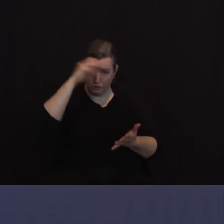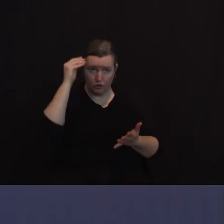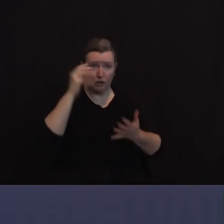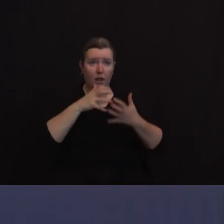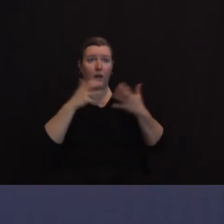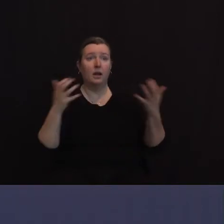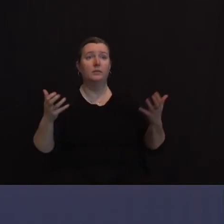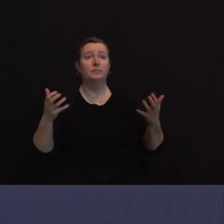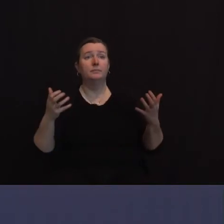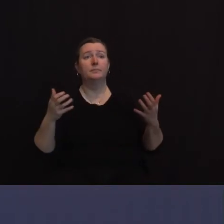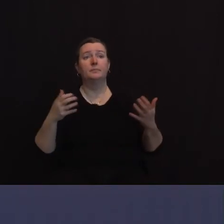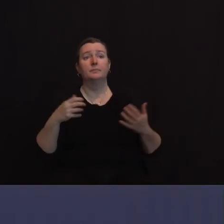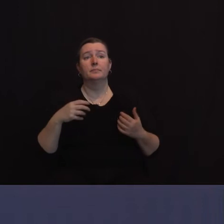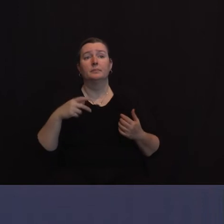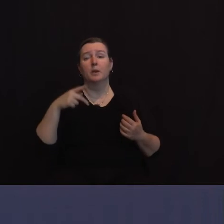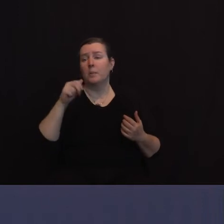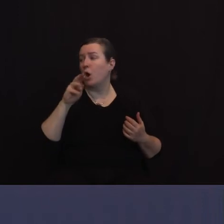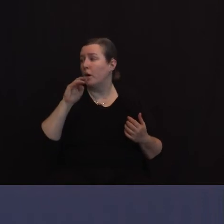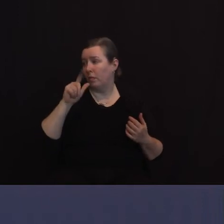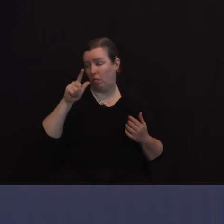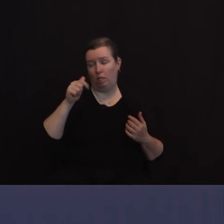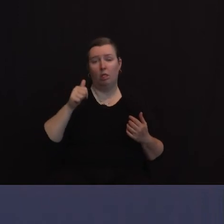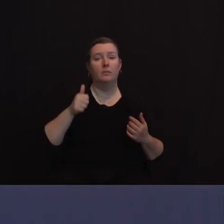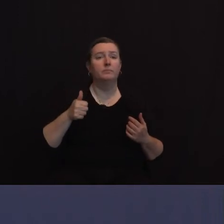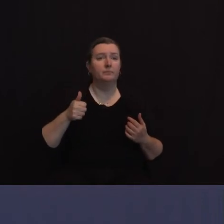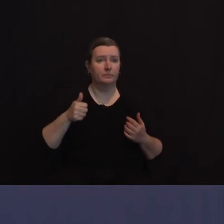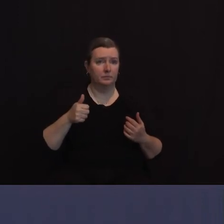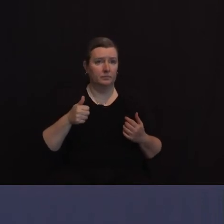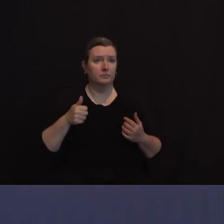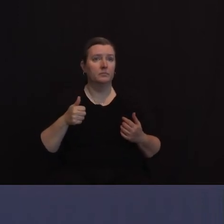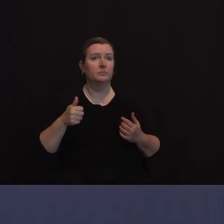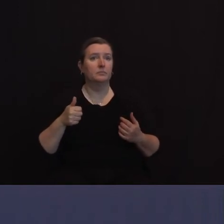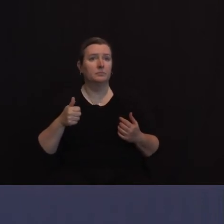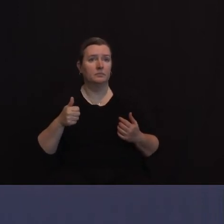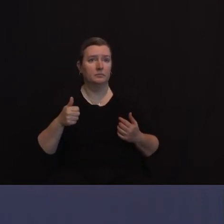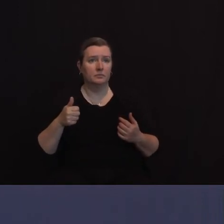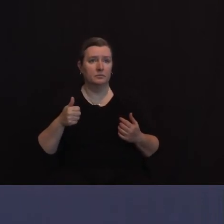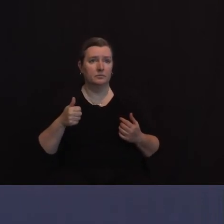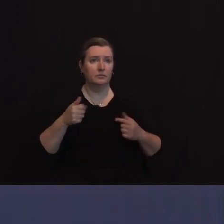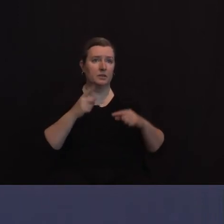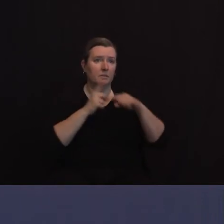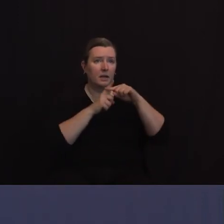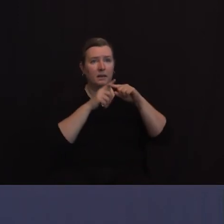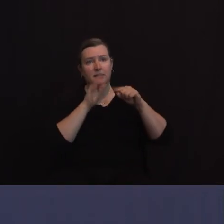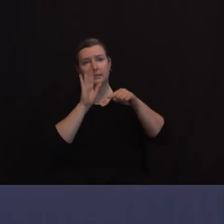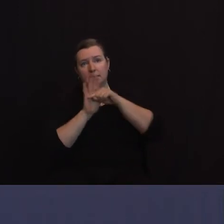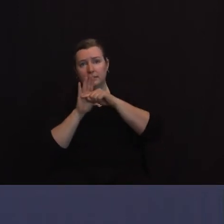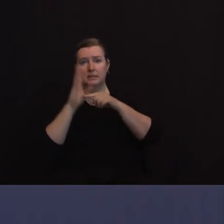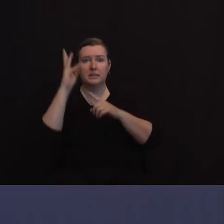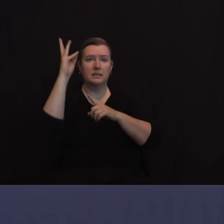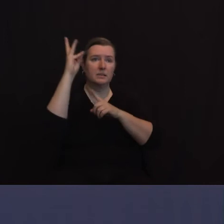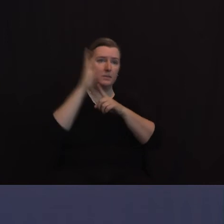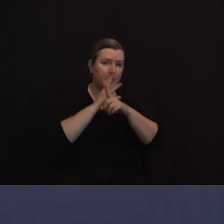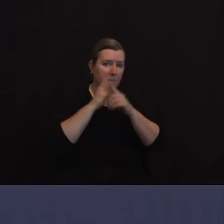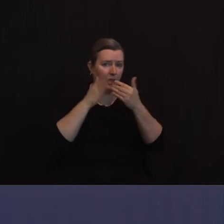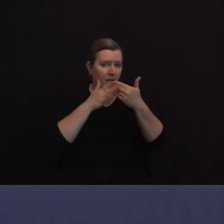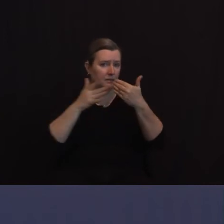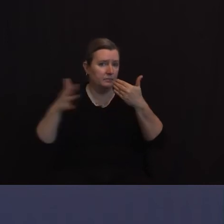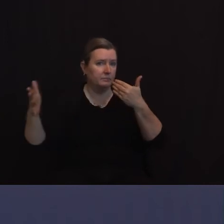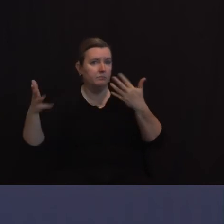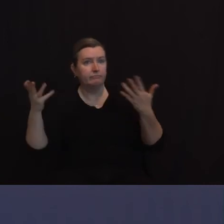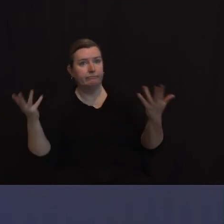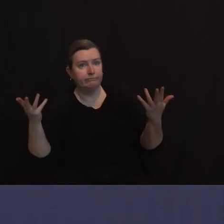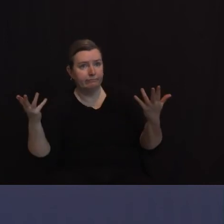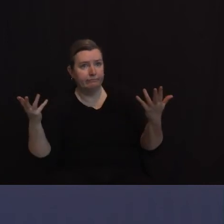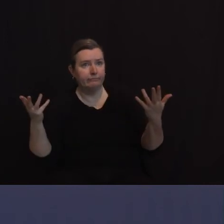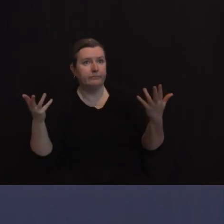this, that when I said plus or minus 6 months until the legalized cannabis business is up and running, might be a little bit aggressive. So I don't